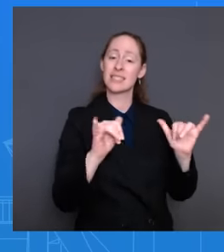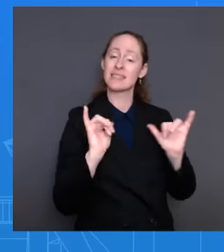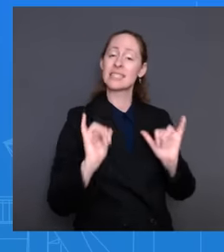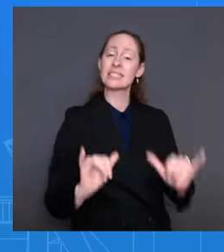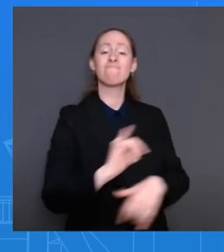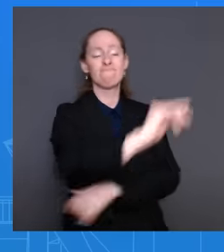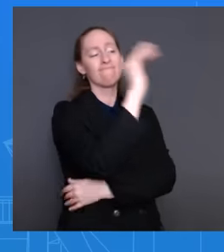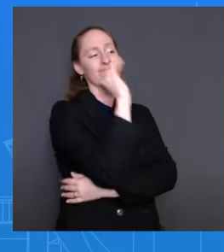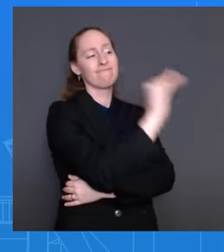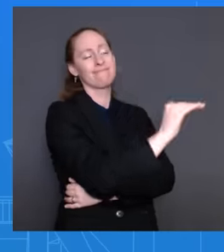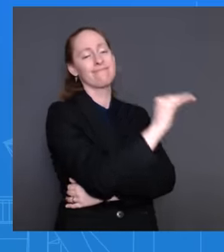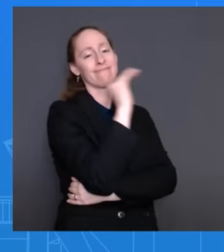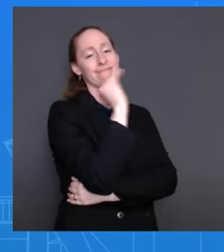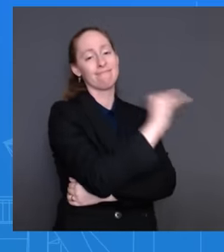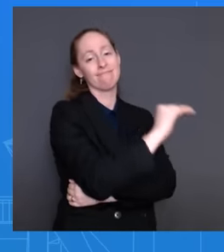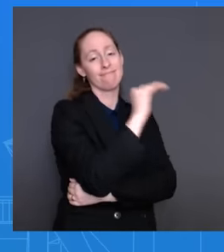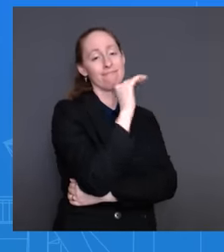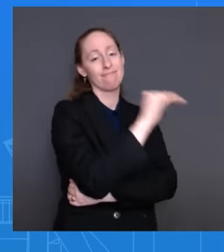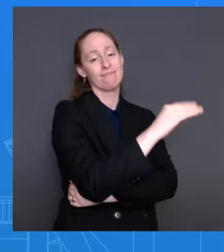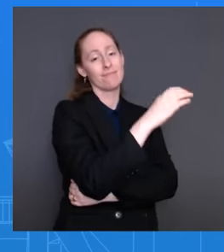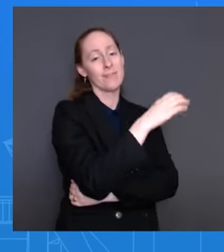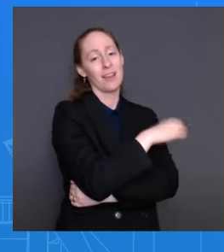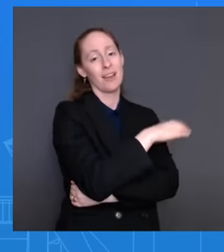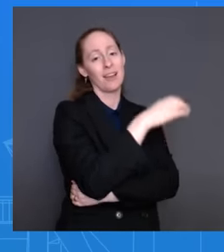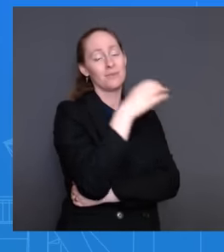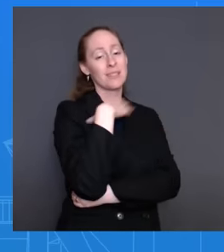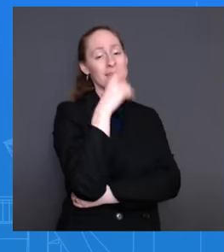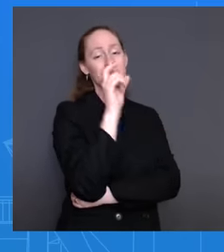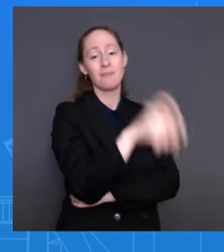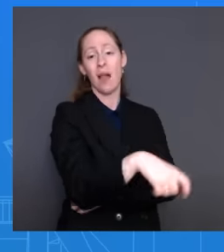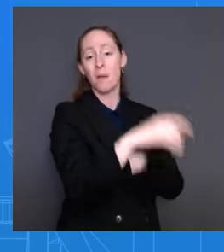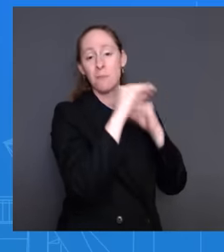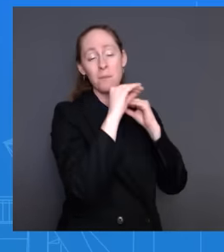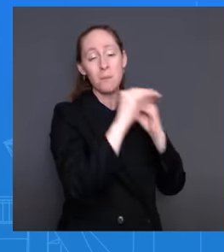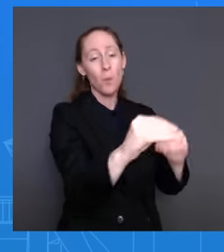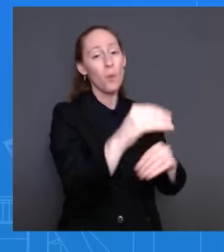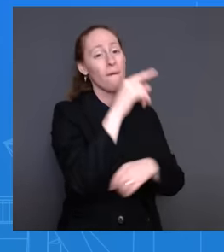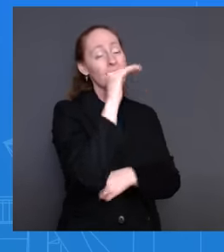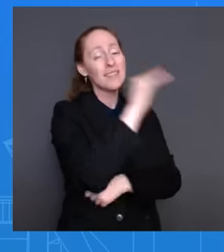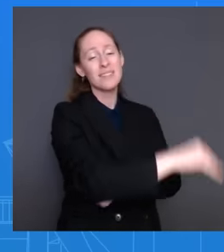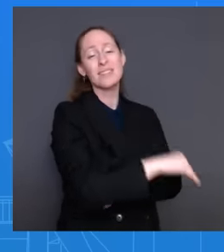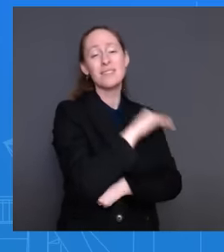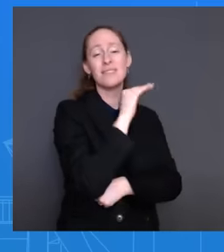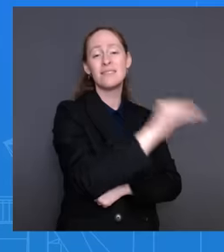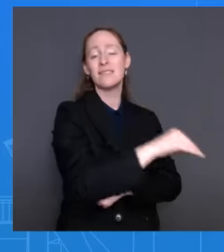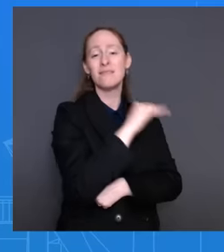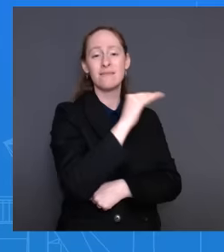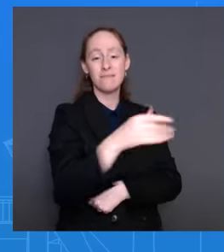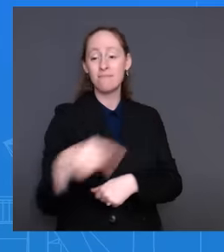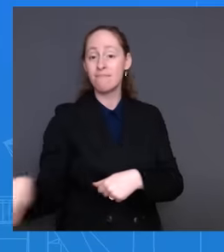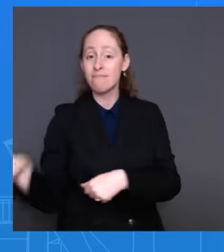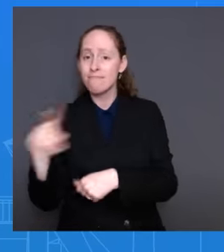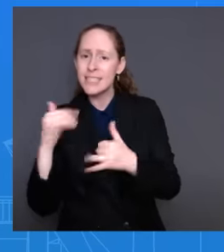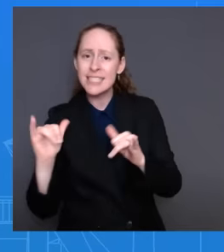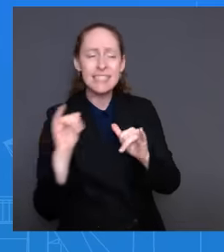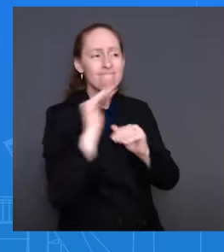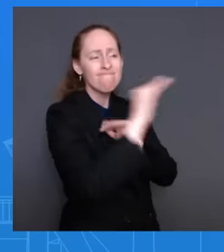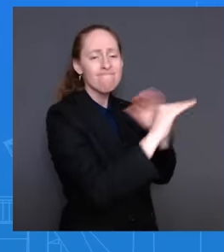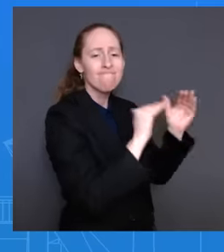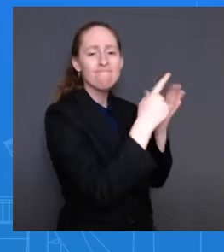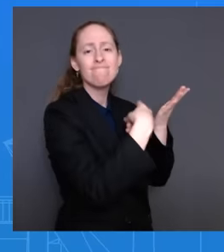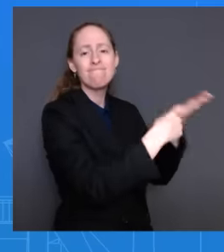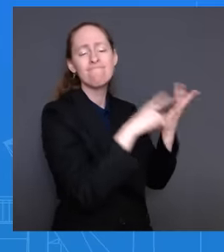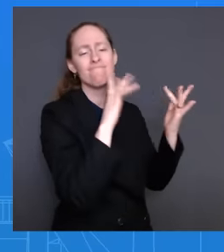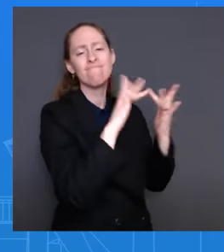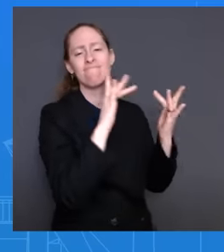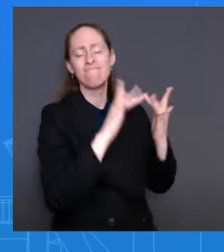our offices here, our different departments here are in constant communications and with the negotiation process that's happening. Karine, can you confirm that the